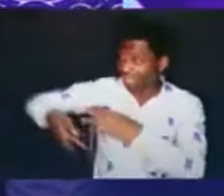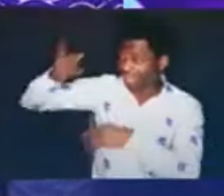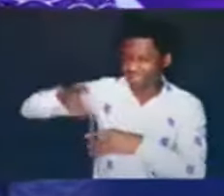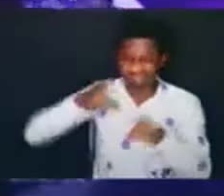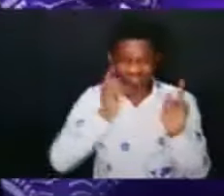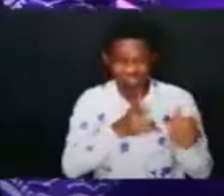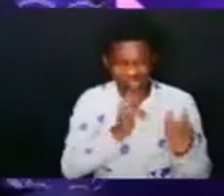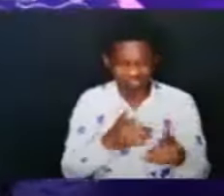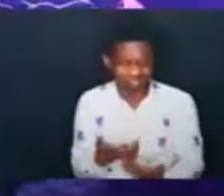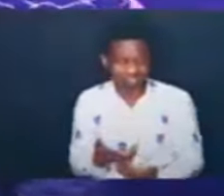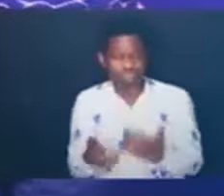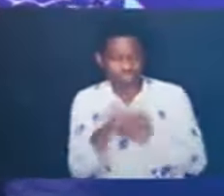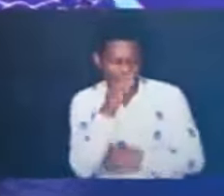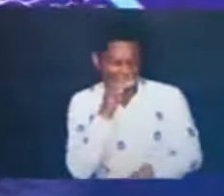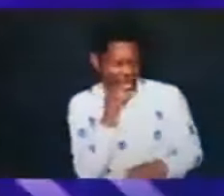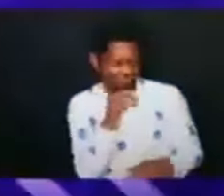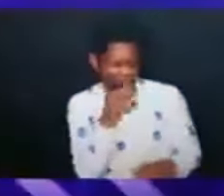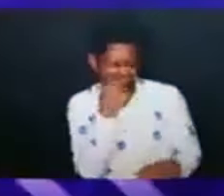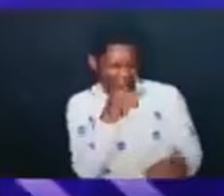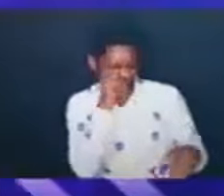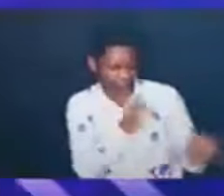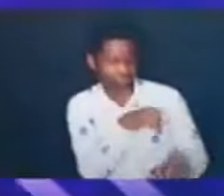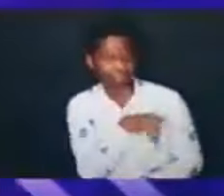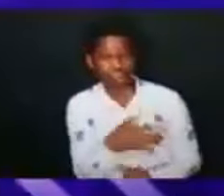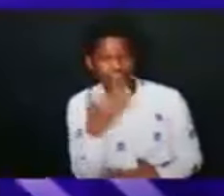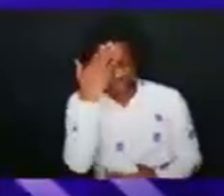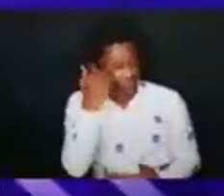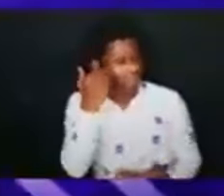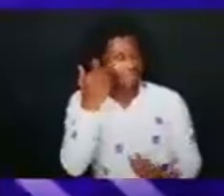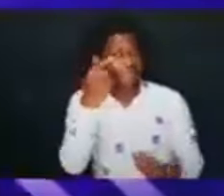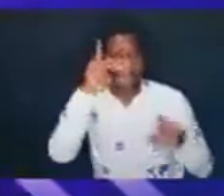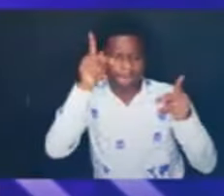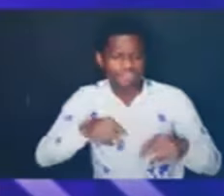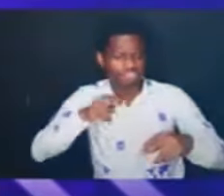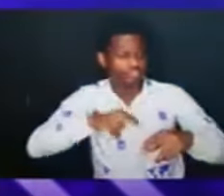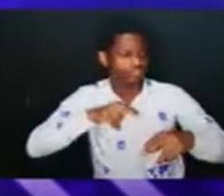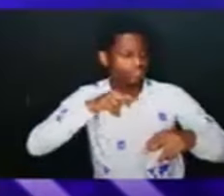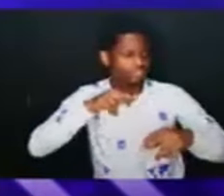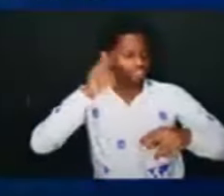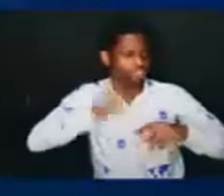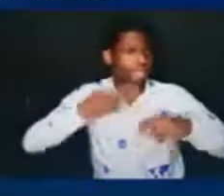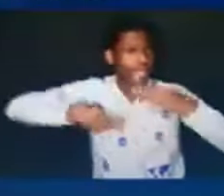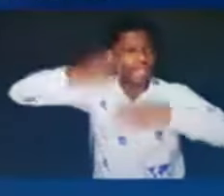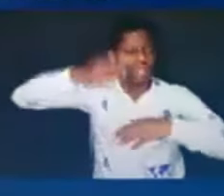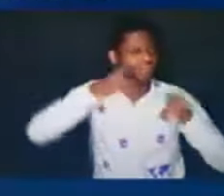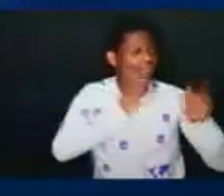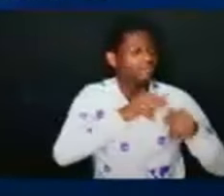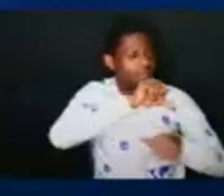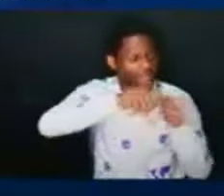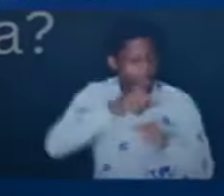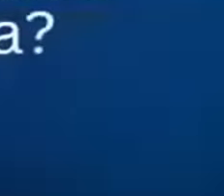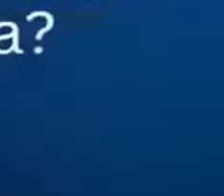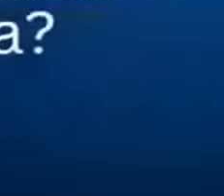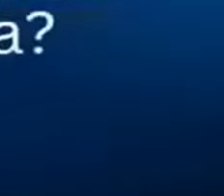a grade, a duo who fell. Now, why is the one on enthroned on high laughing at their wicked agenda? I didn't